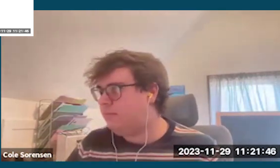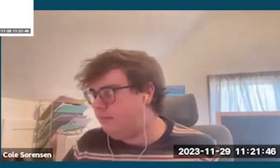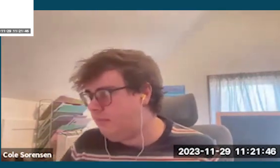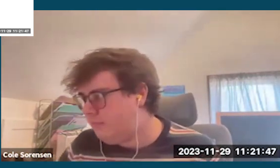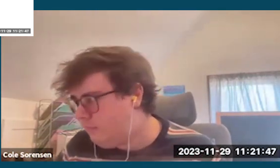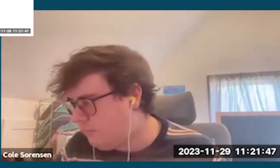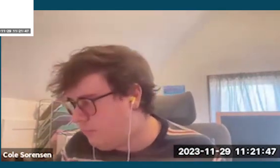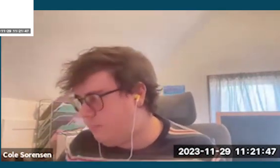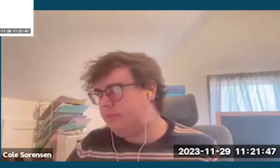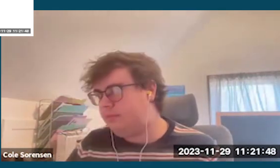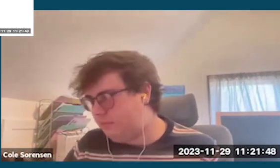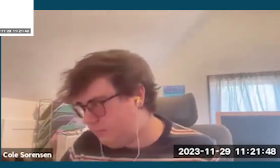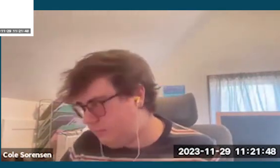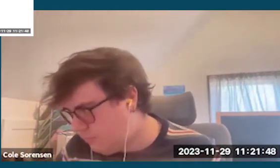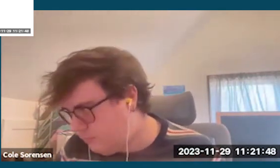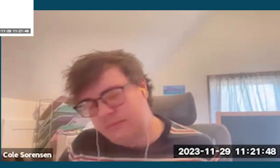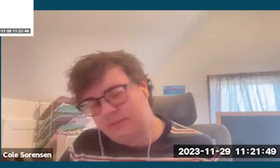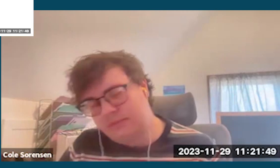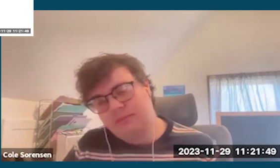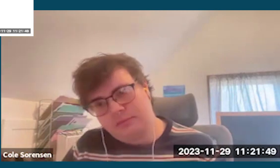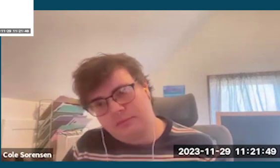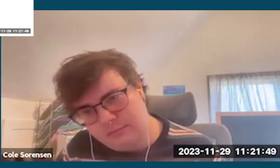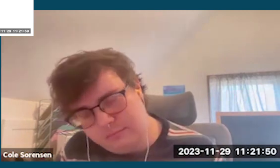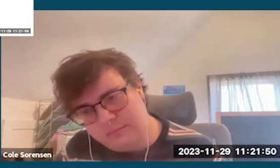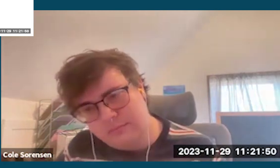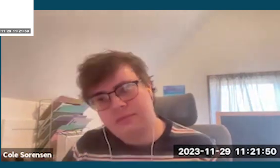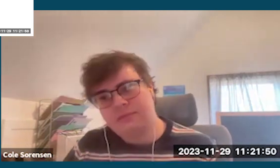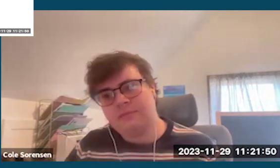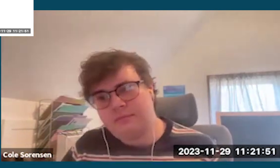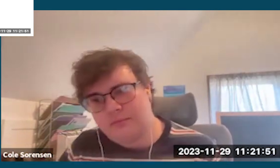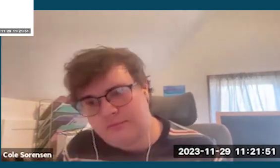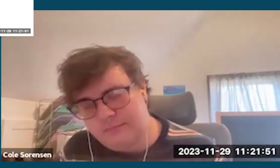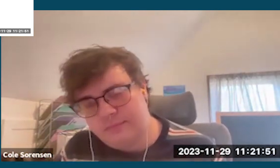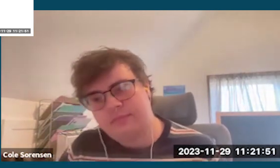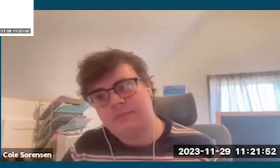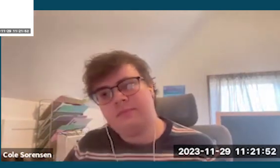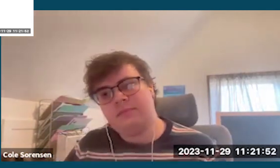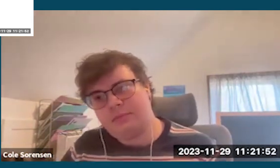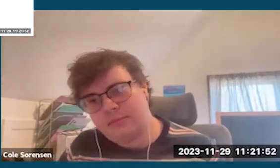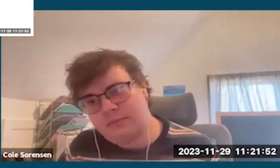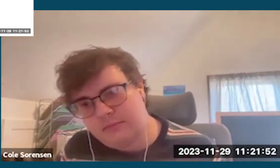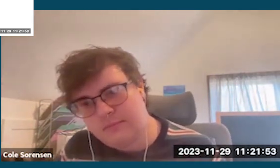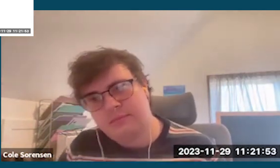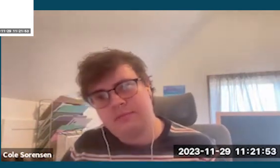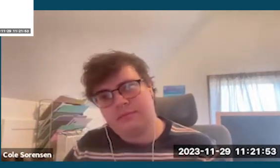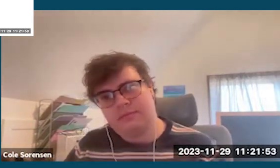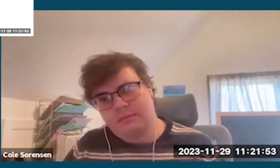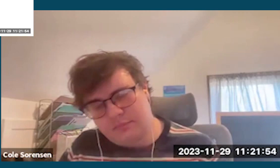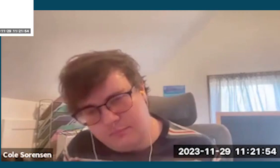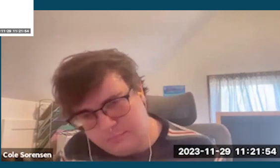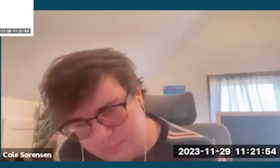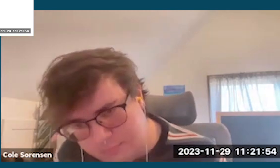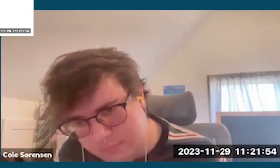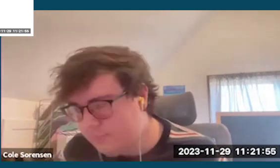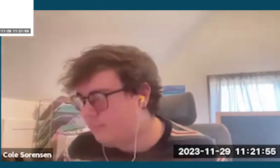intellectual disability, because people with intellectual disabilities have just as much worth and value as anyone else.